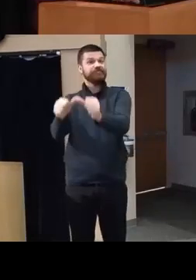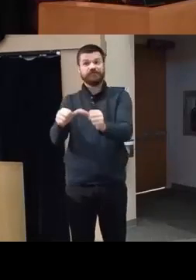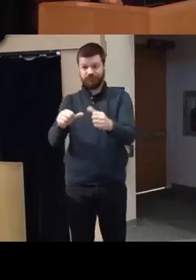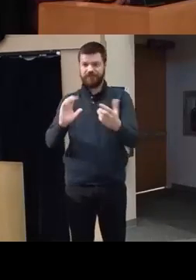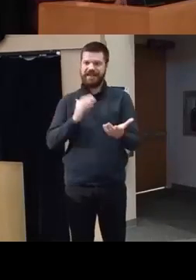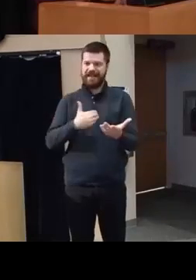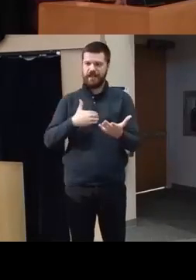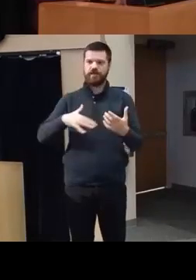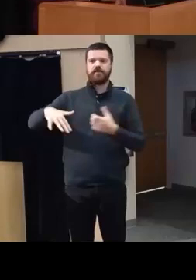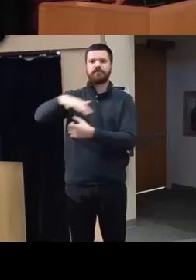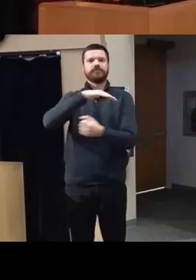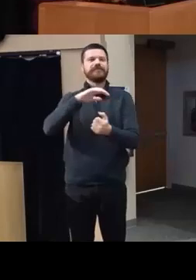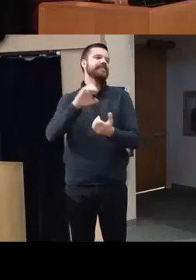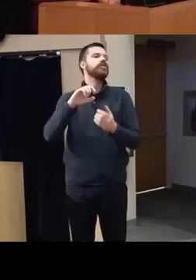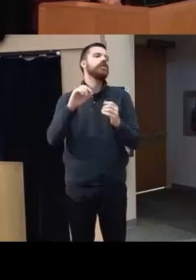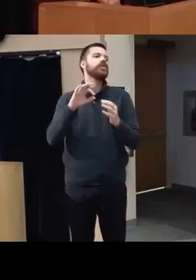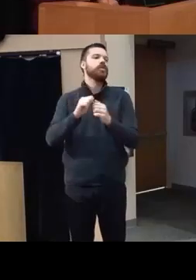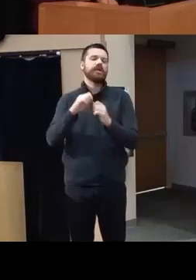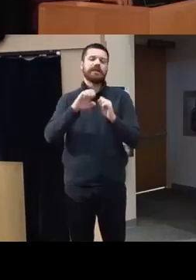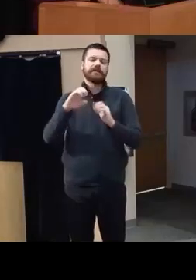of East House.